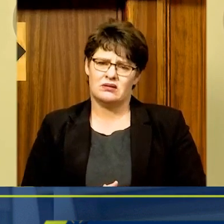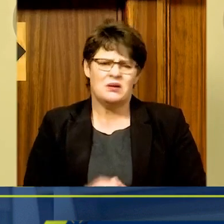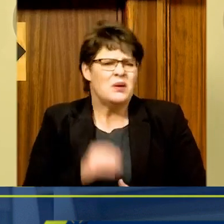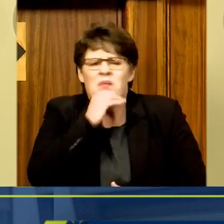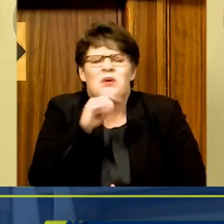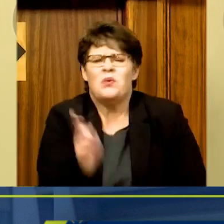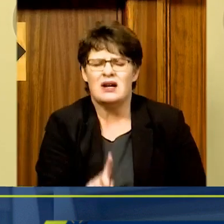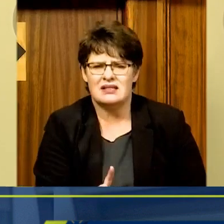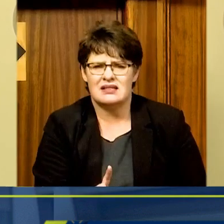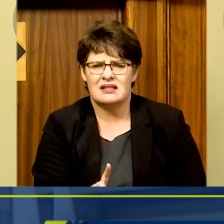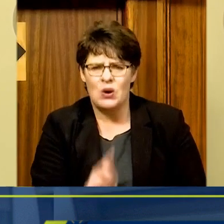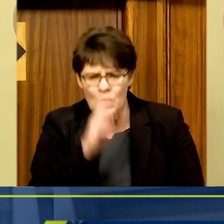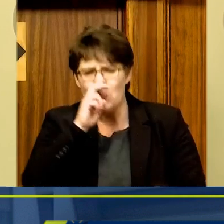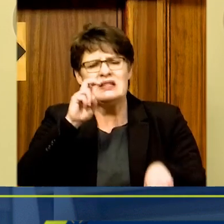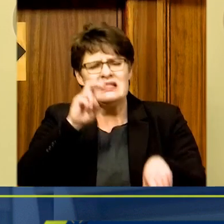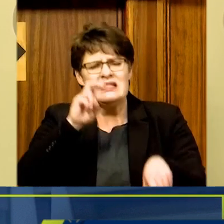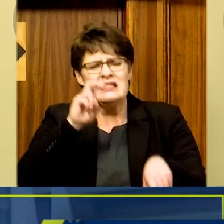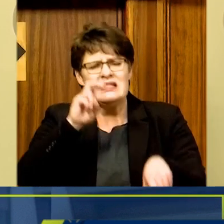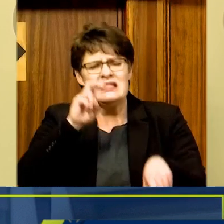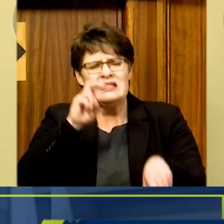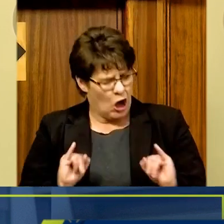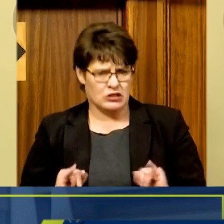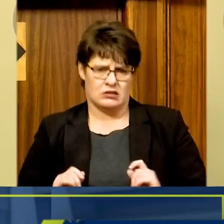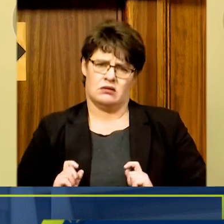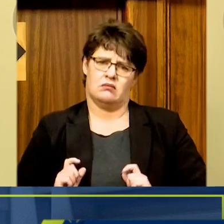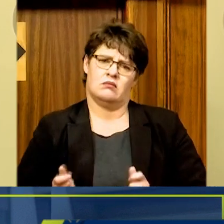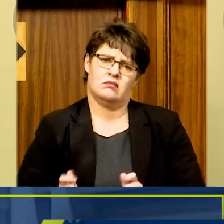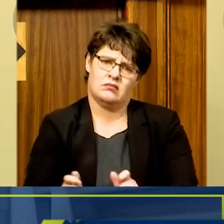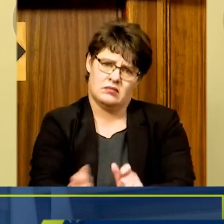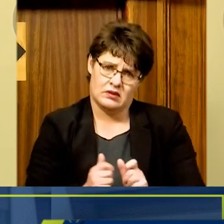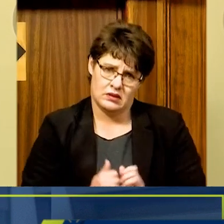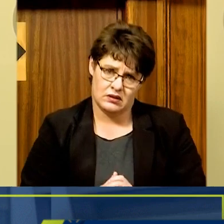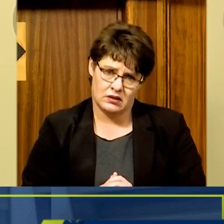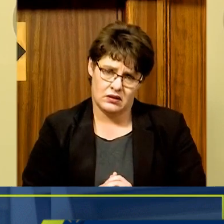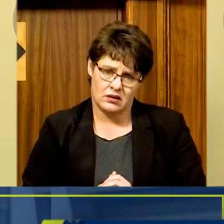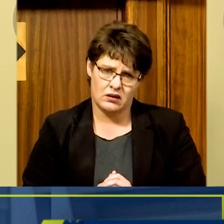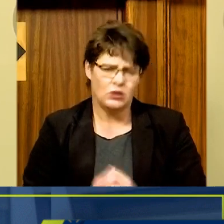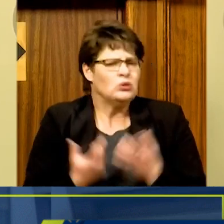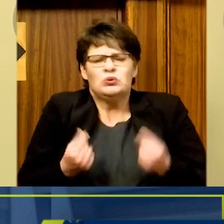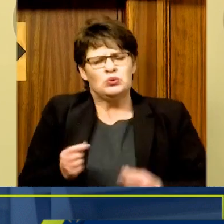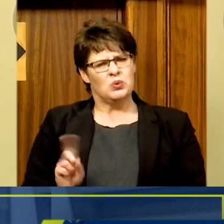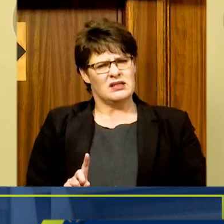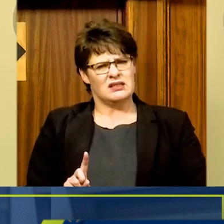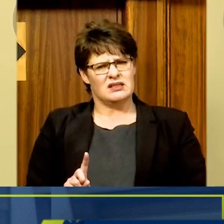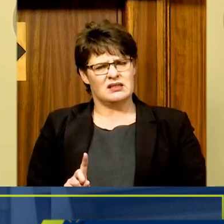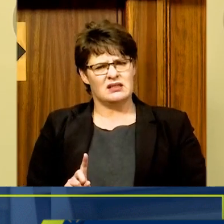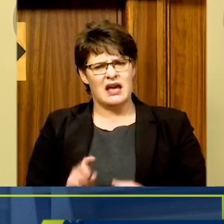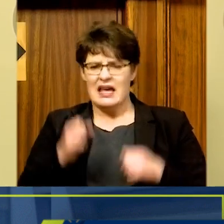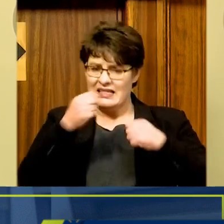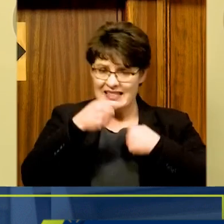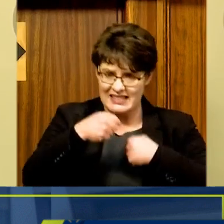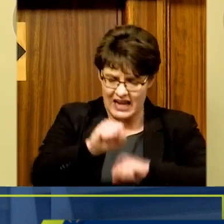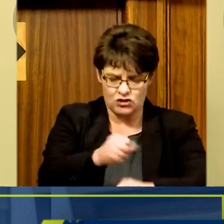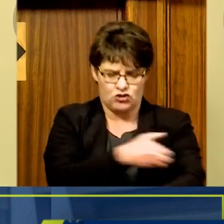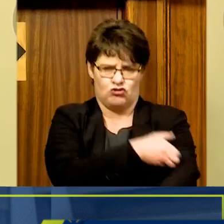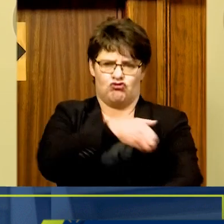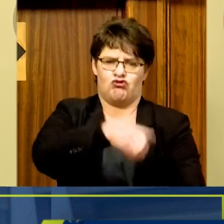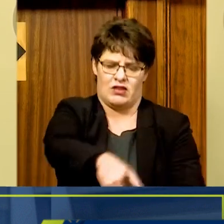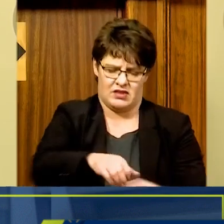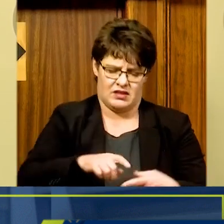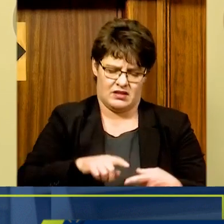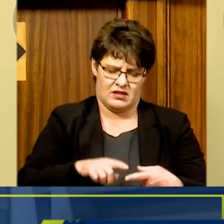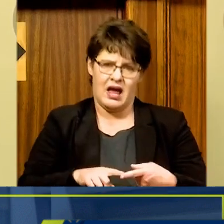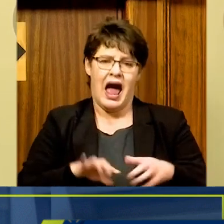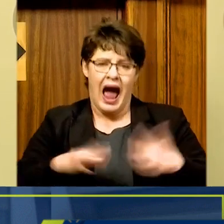to move with even greater urgency to strengthen our strategy to manage the